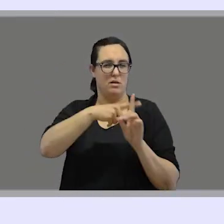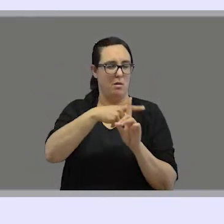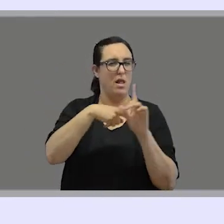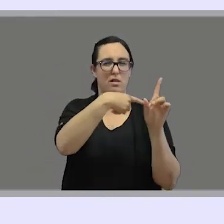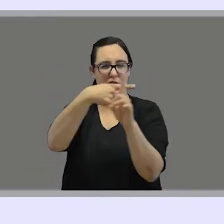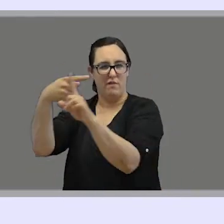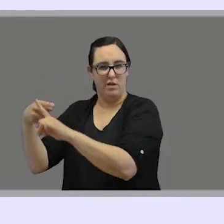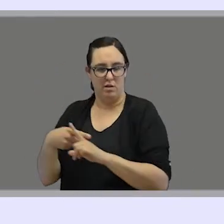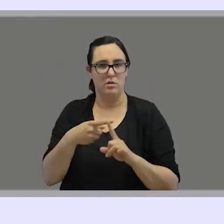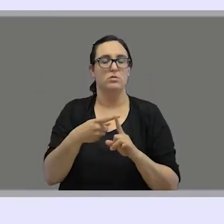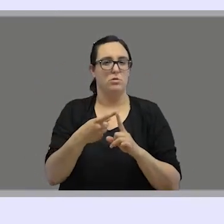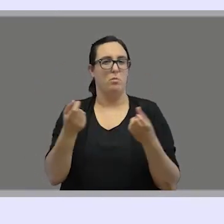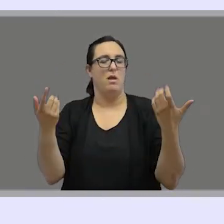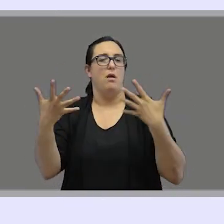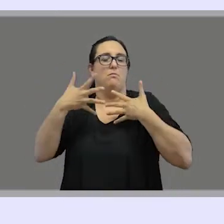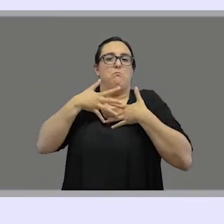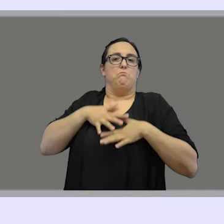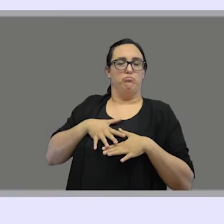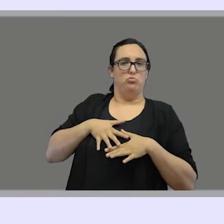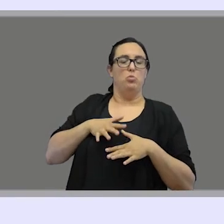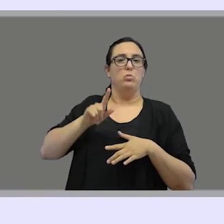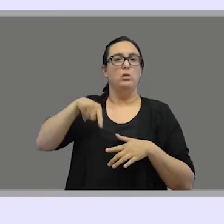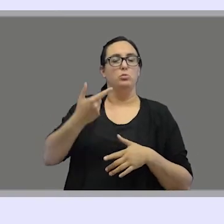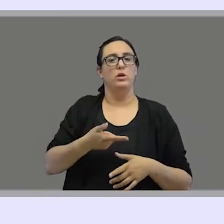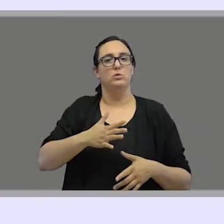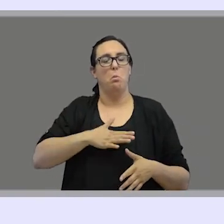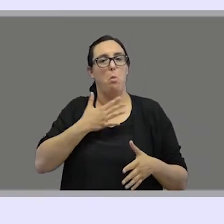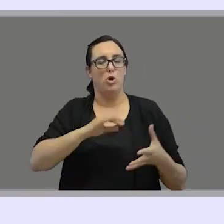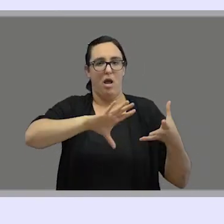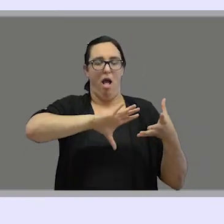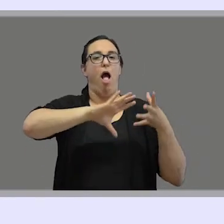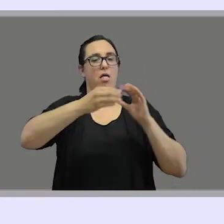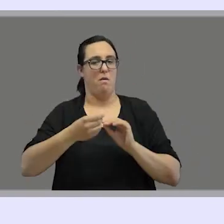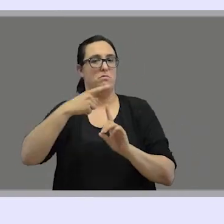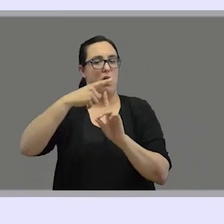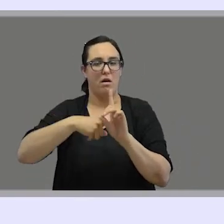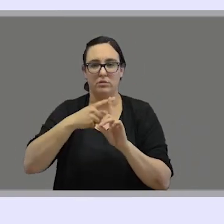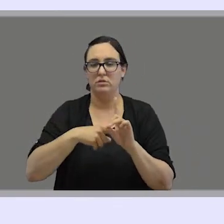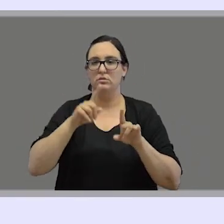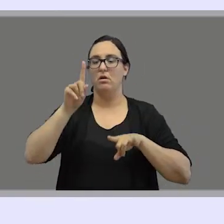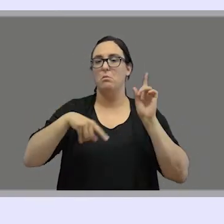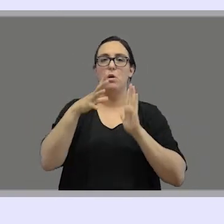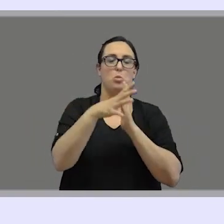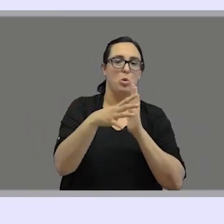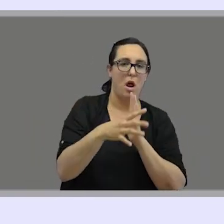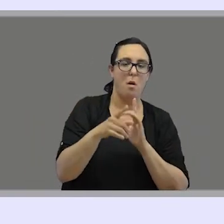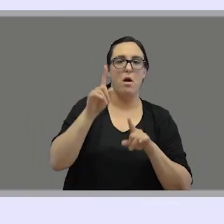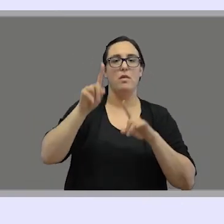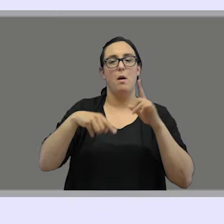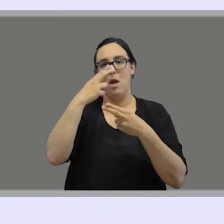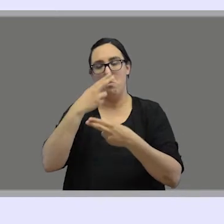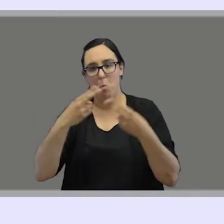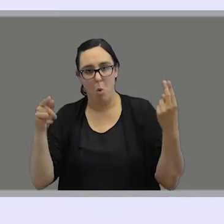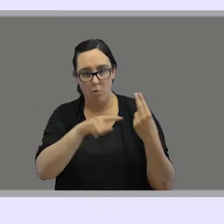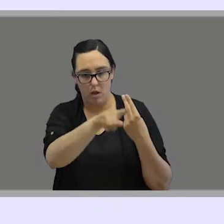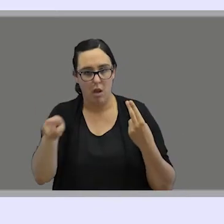they can adjust to a wide range of registers according to the programs and the audiences that they